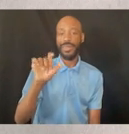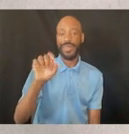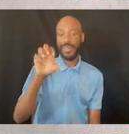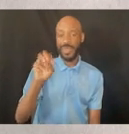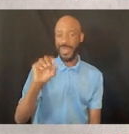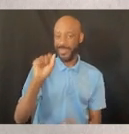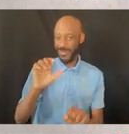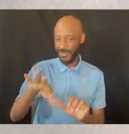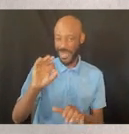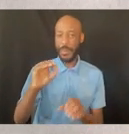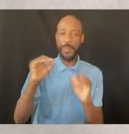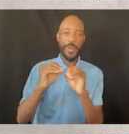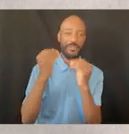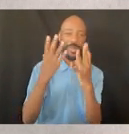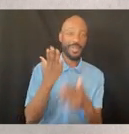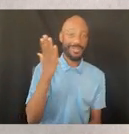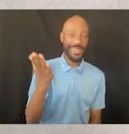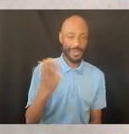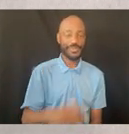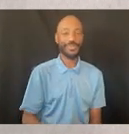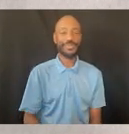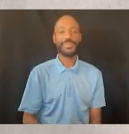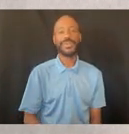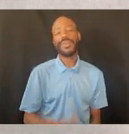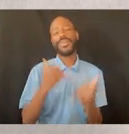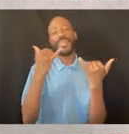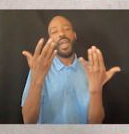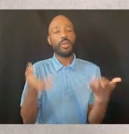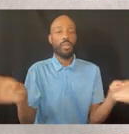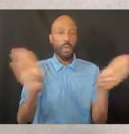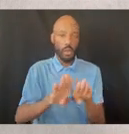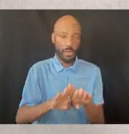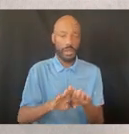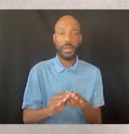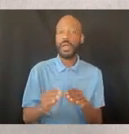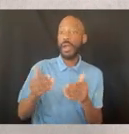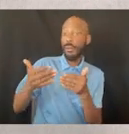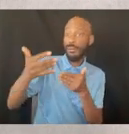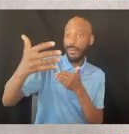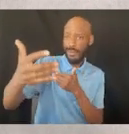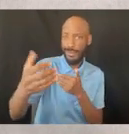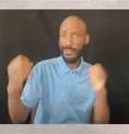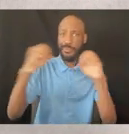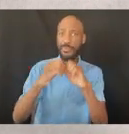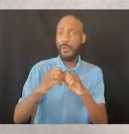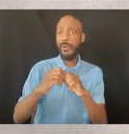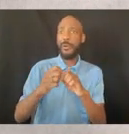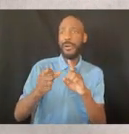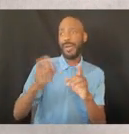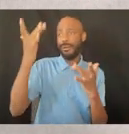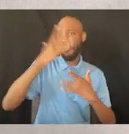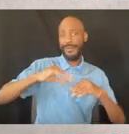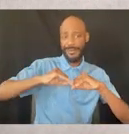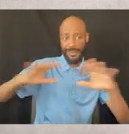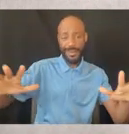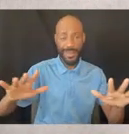In conclusion, with all of this, we can expect even more pandemics in our future because of climate change,